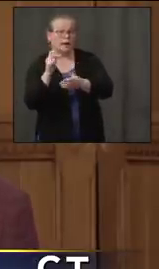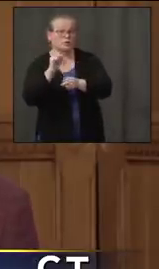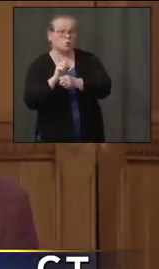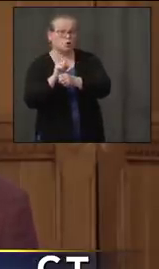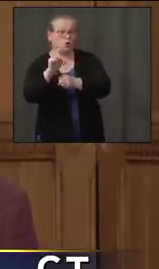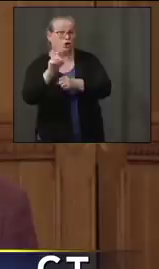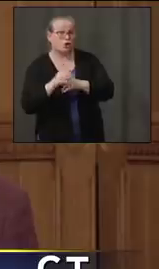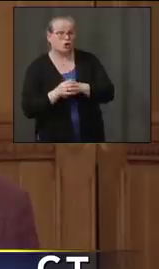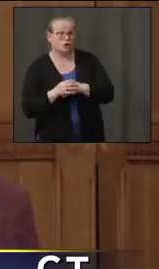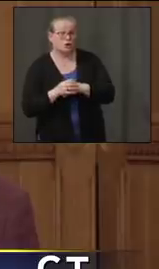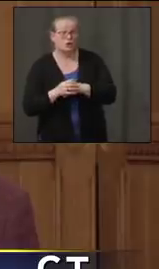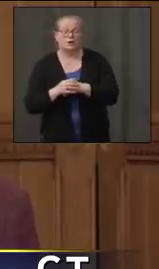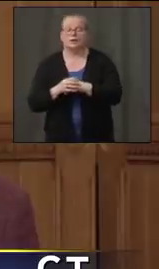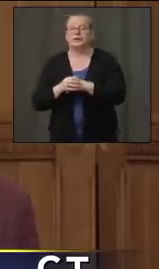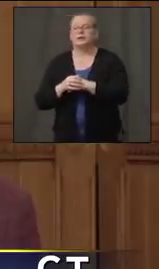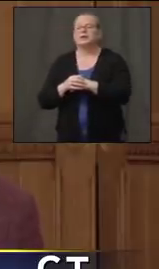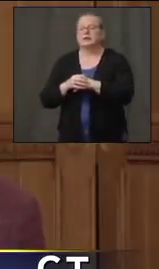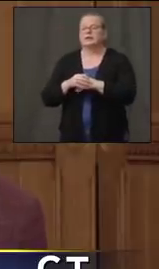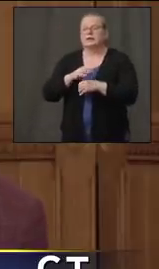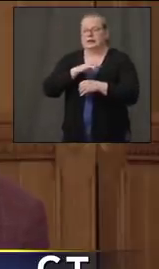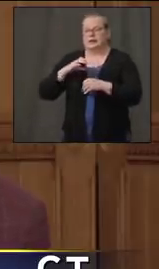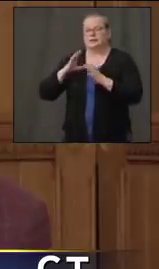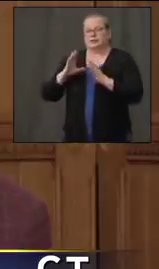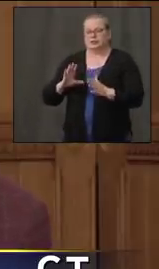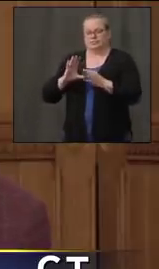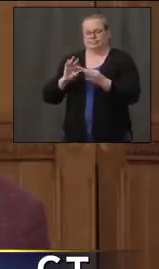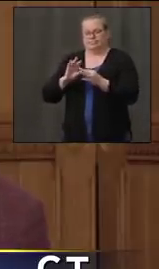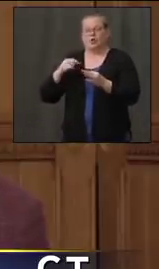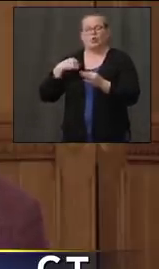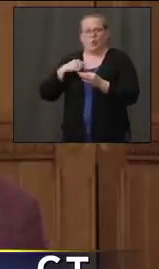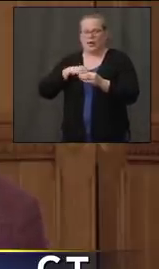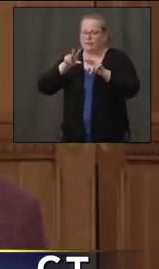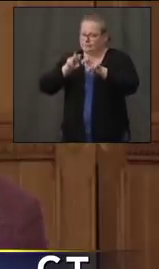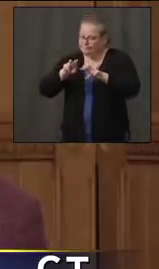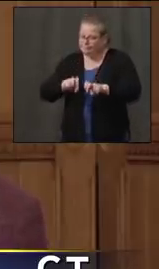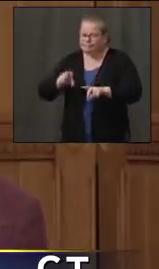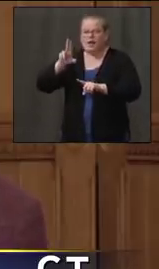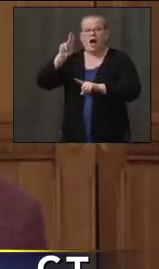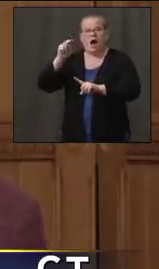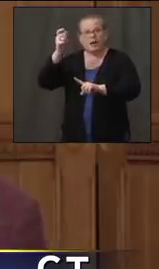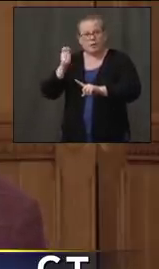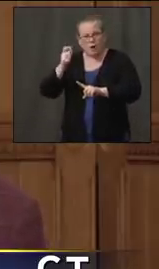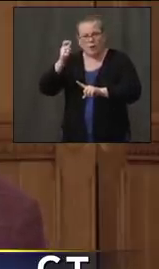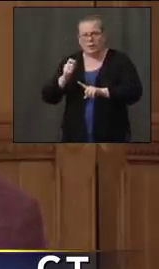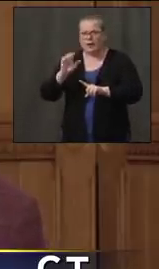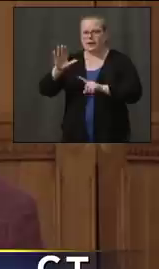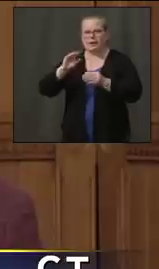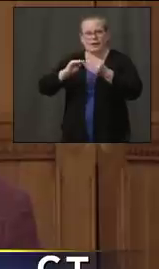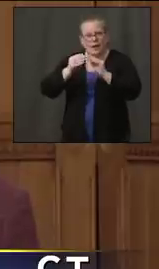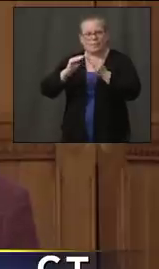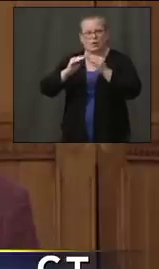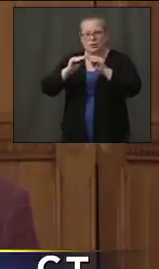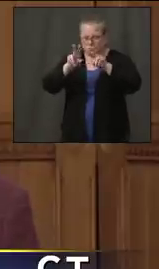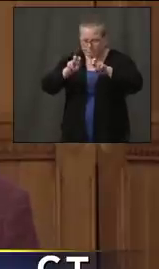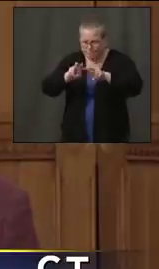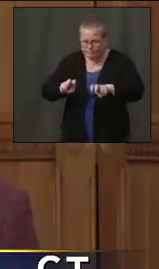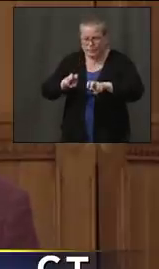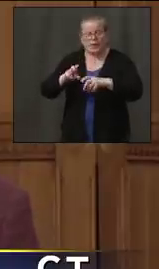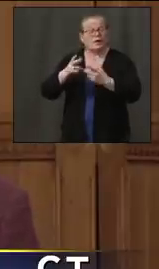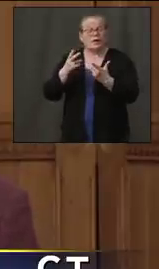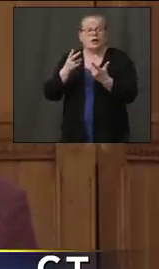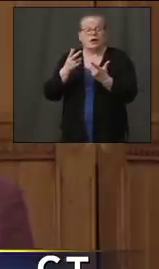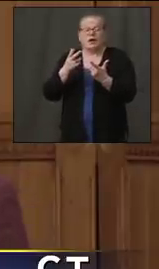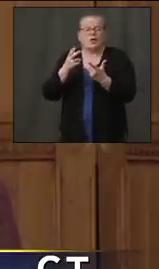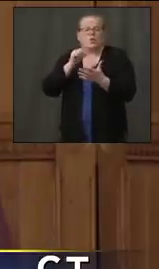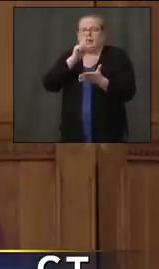governor mentioned, Ken, it's too early to tell because we're not sure. We've seen lots of survey data on how many consumers are ready to go back into that